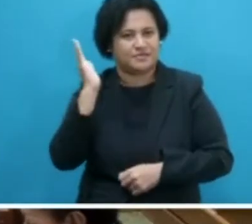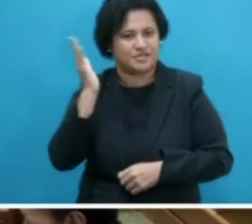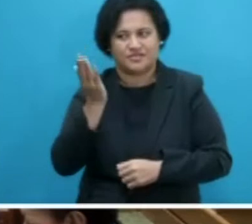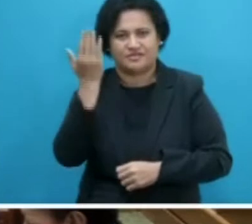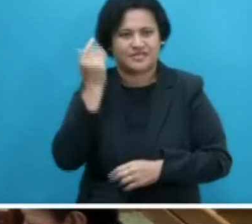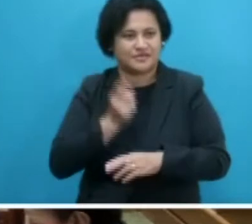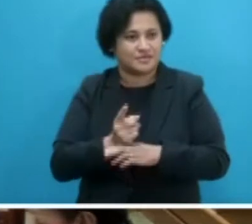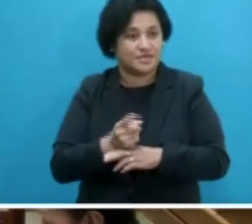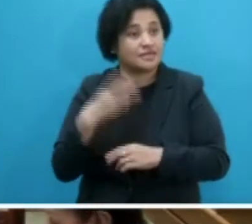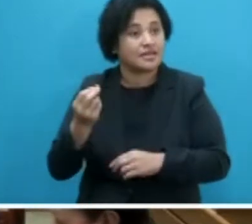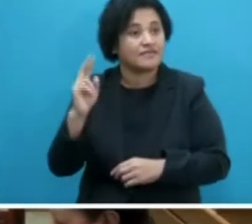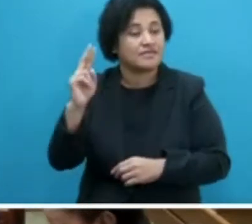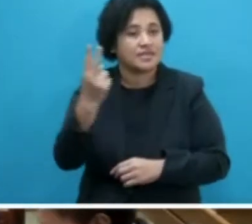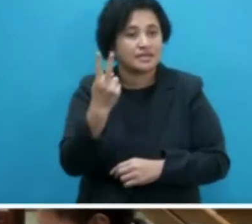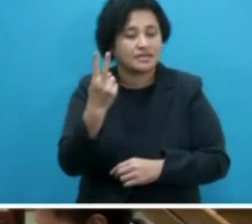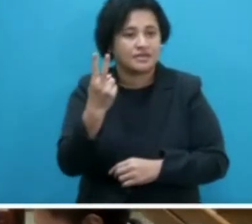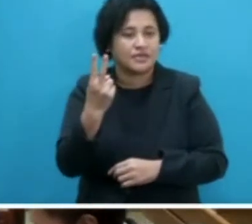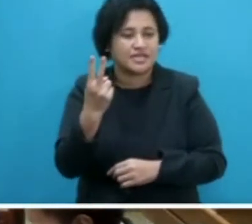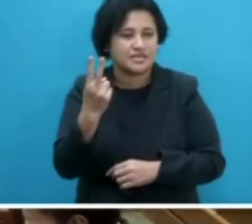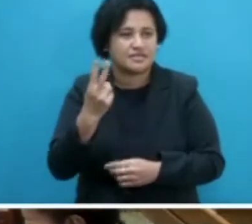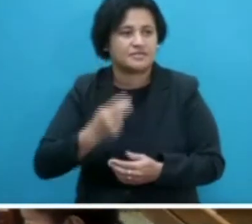Is there a seconder?